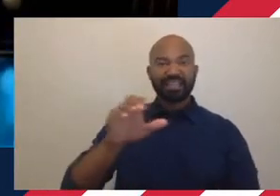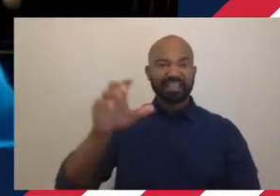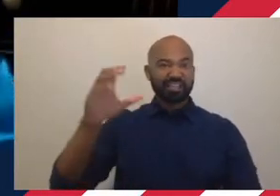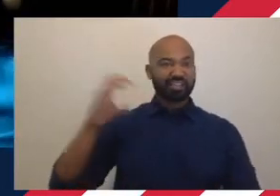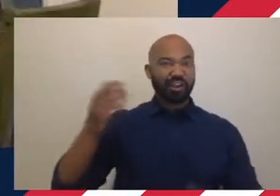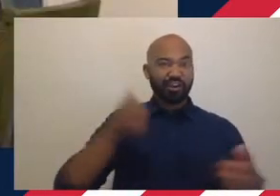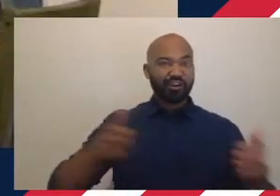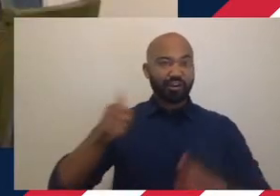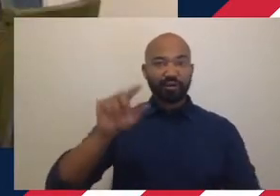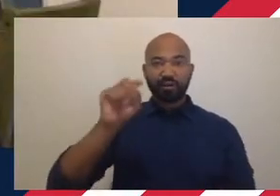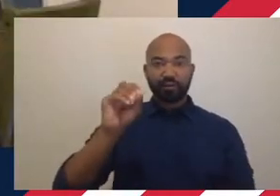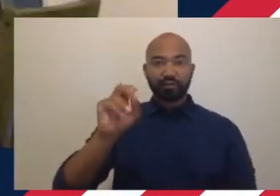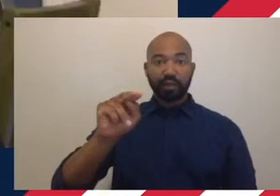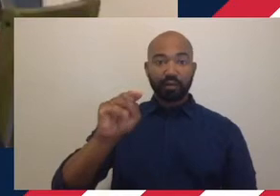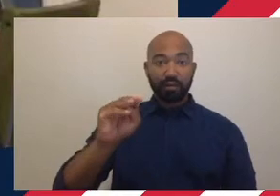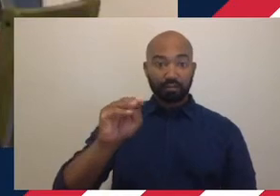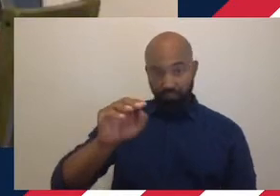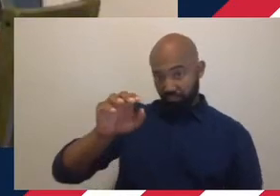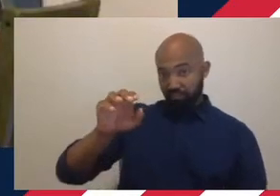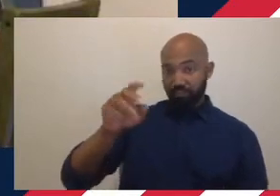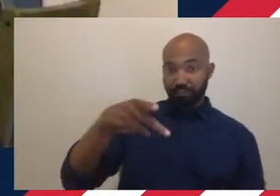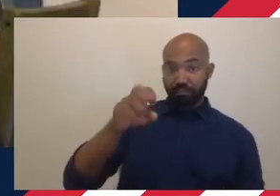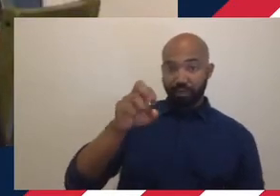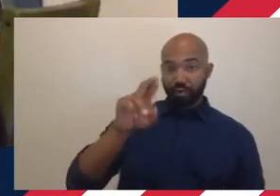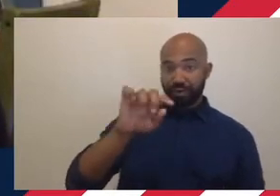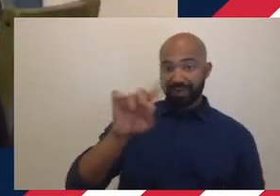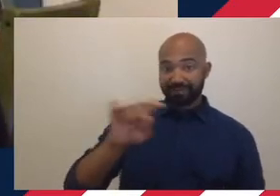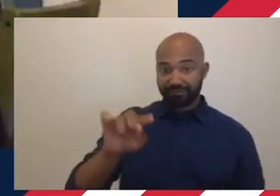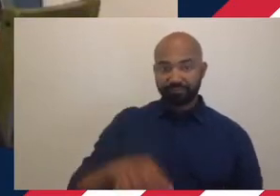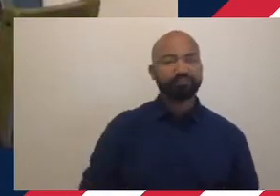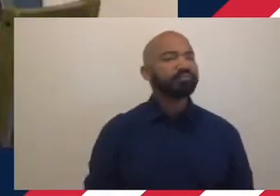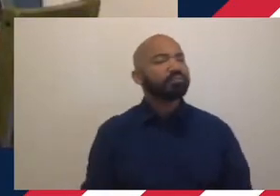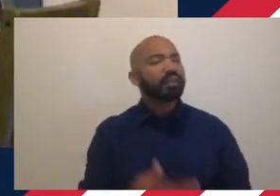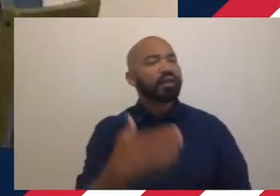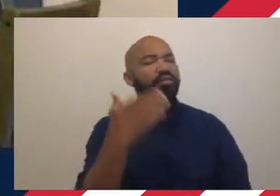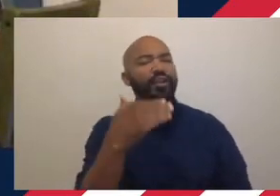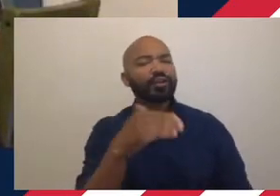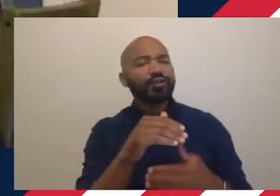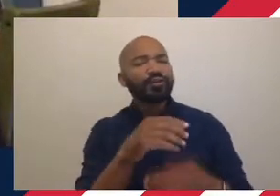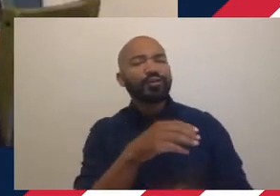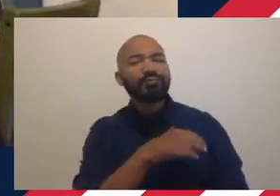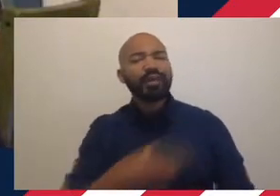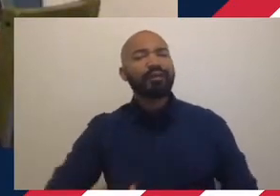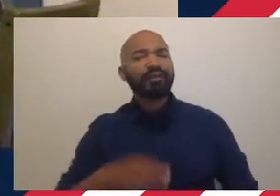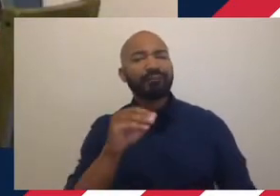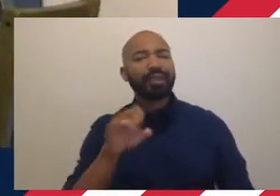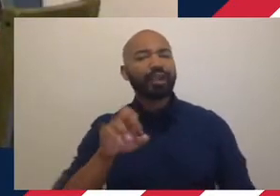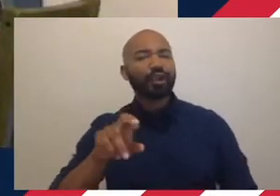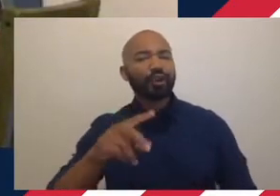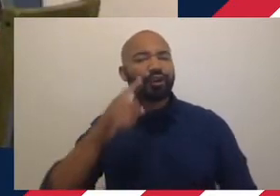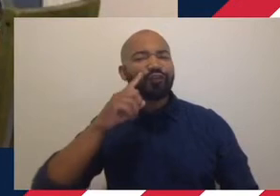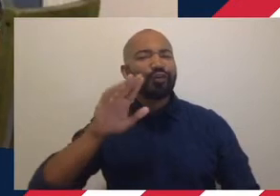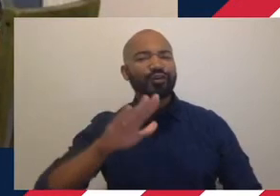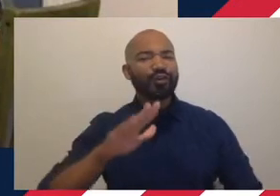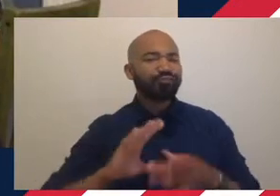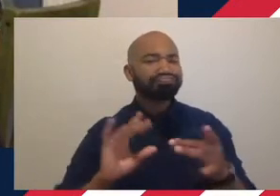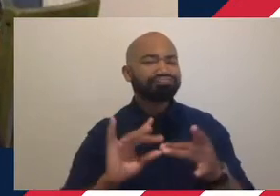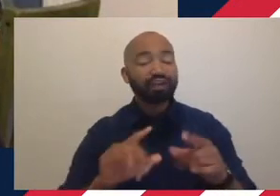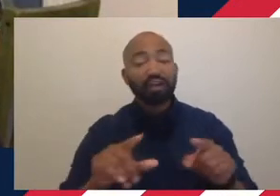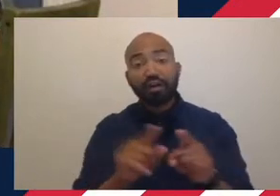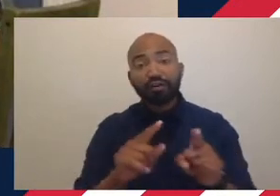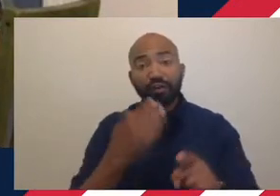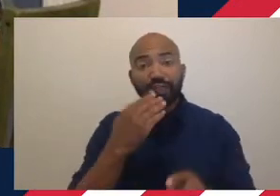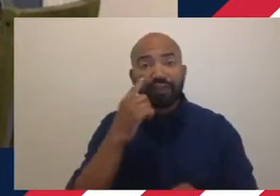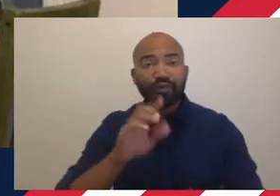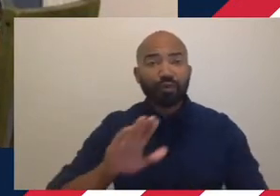Perez. Thank you, Mayor, for your kind words, and thank you everybody on this drafting committee for your service,